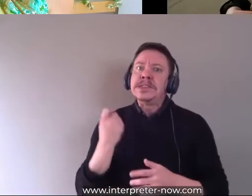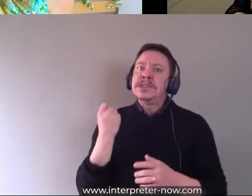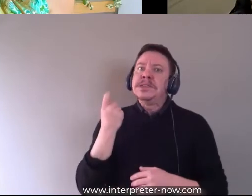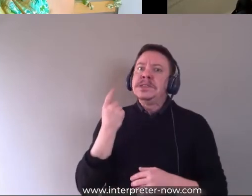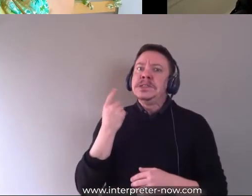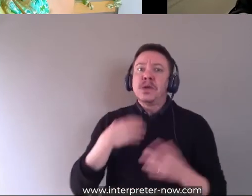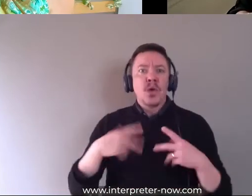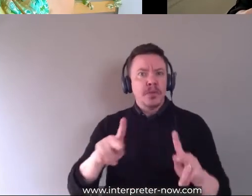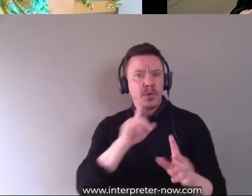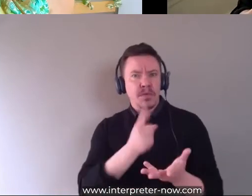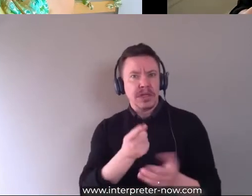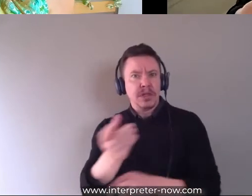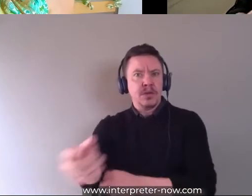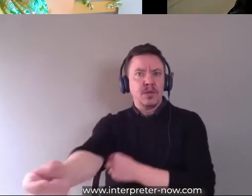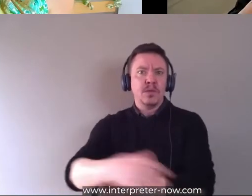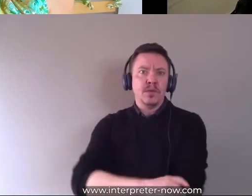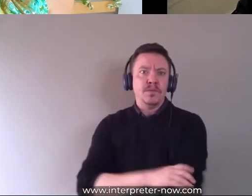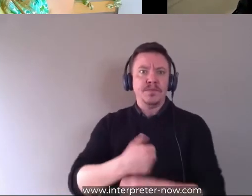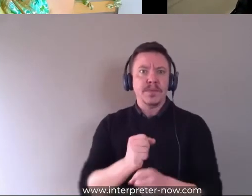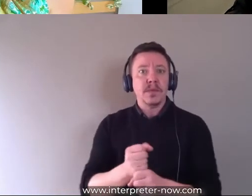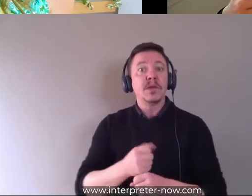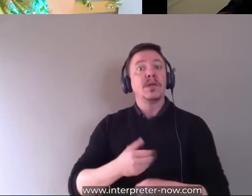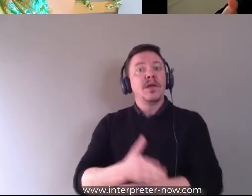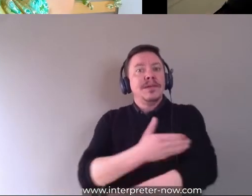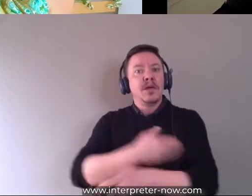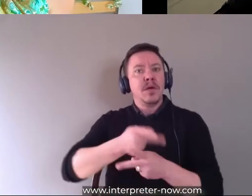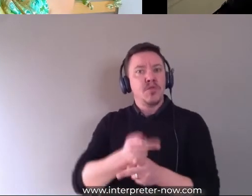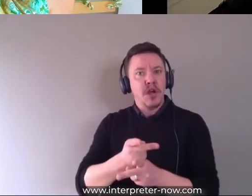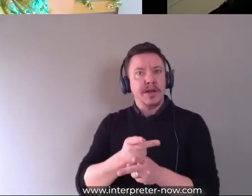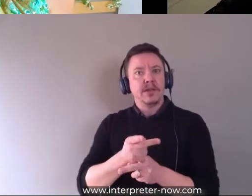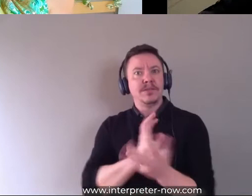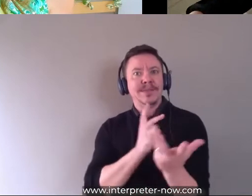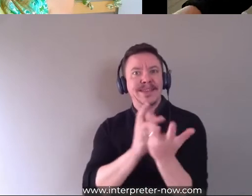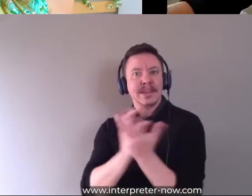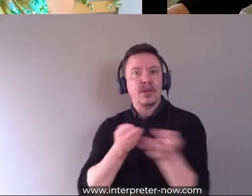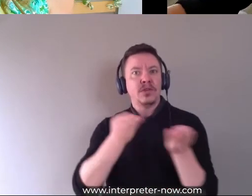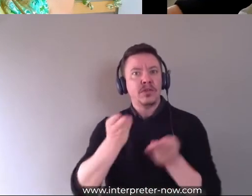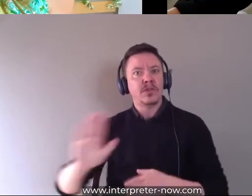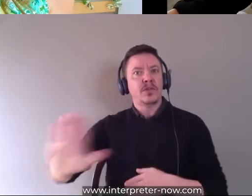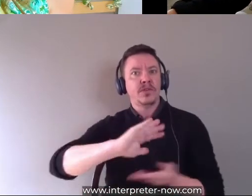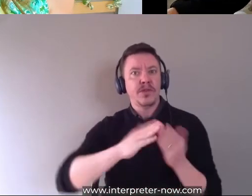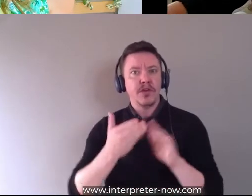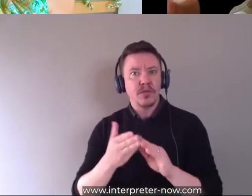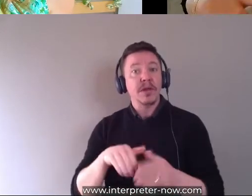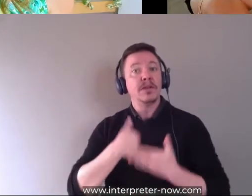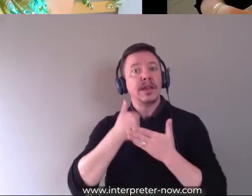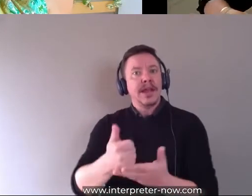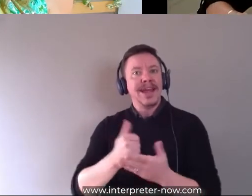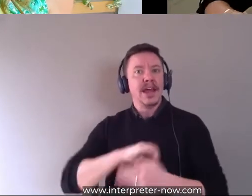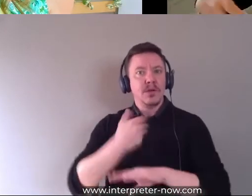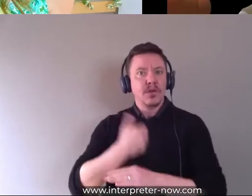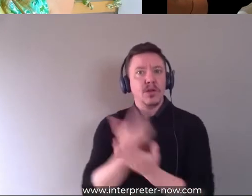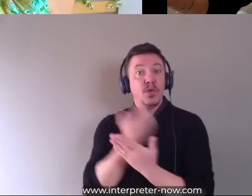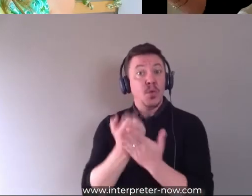The opportunity here really is, I think, to make better products that serve their communities and help create these new economies.